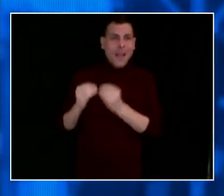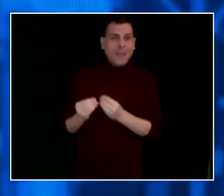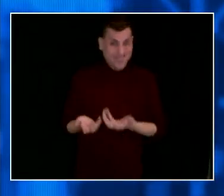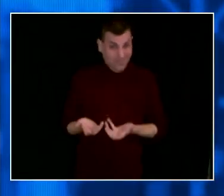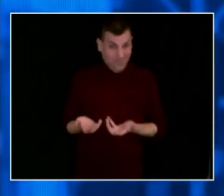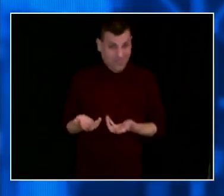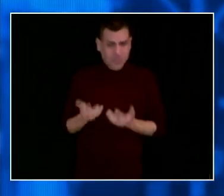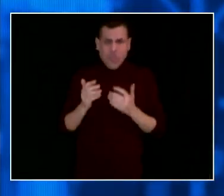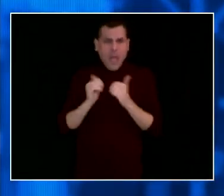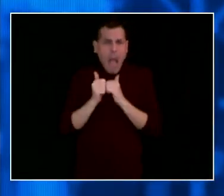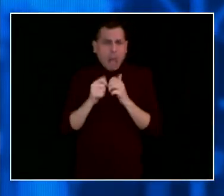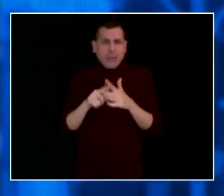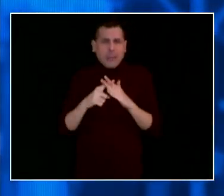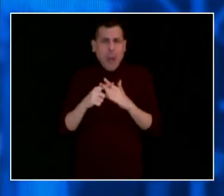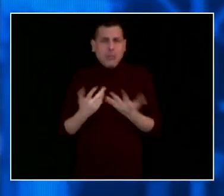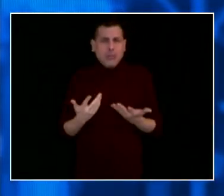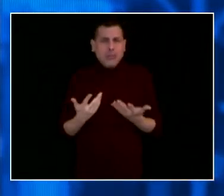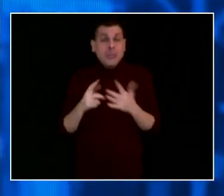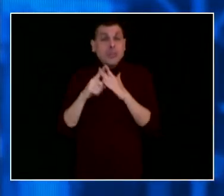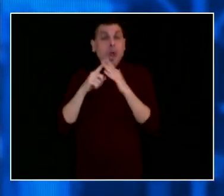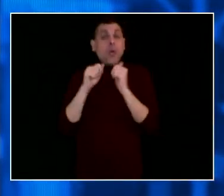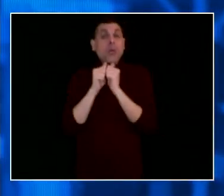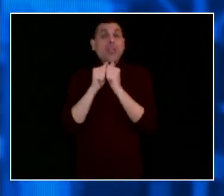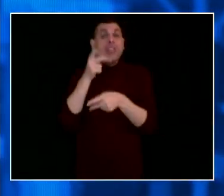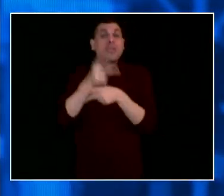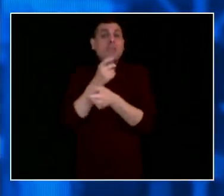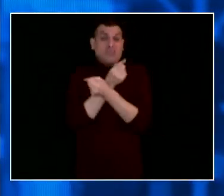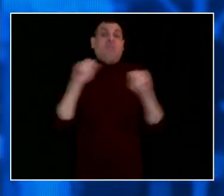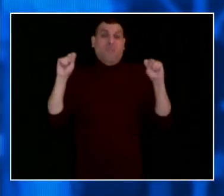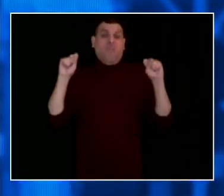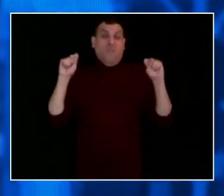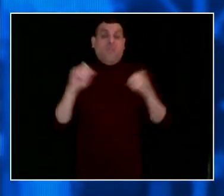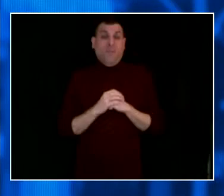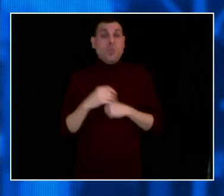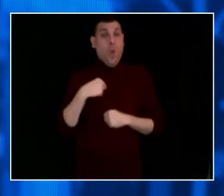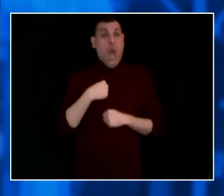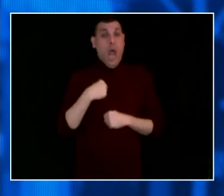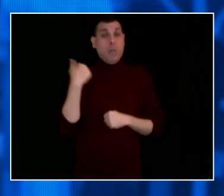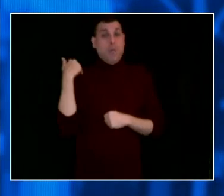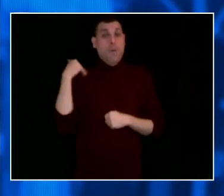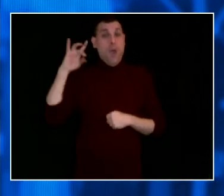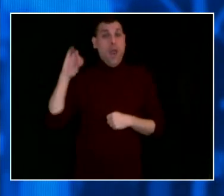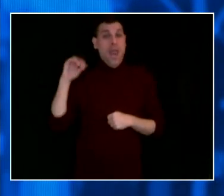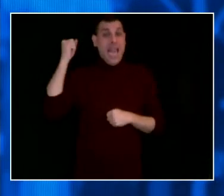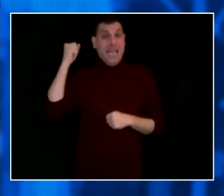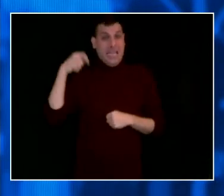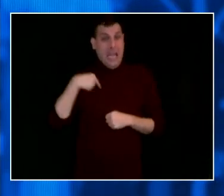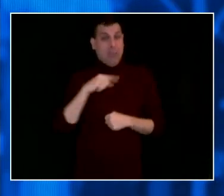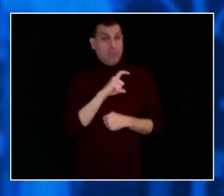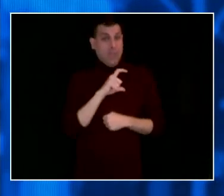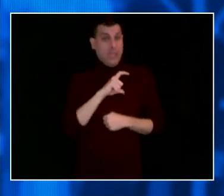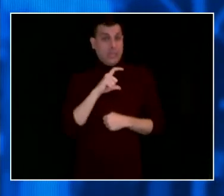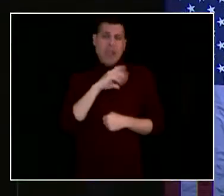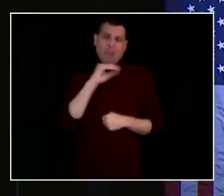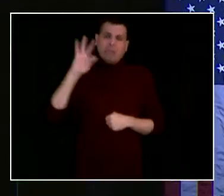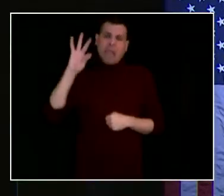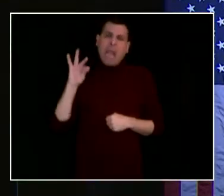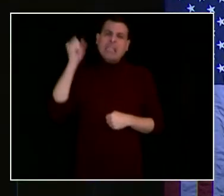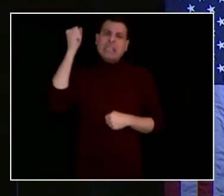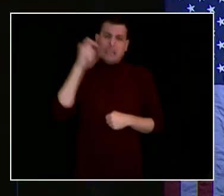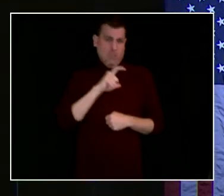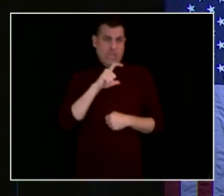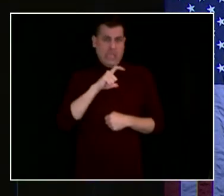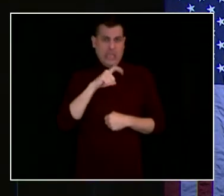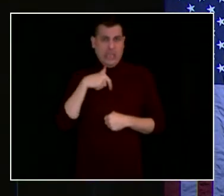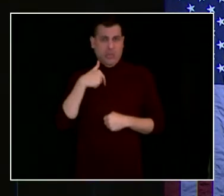safe. I patrolled New York City as a police officer in the 80s and in the 90s, and saw firsthand